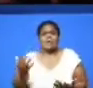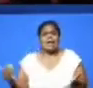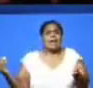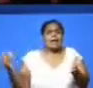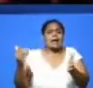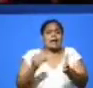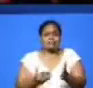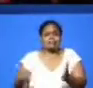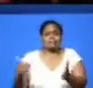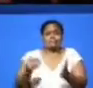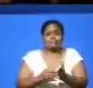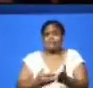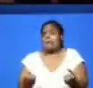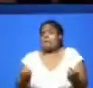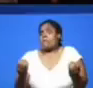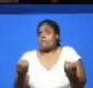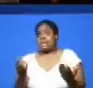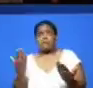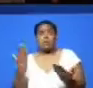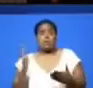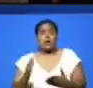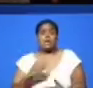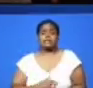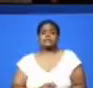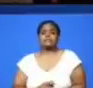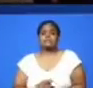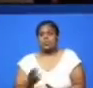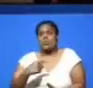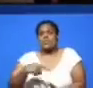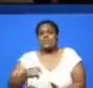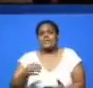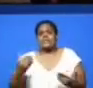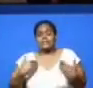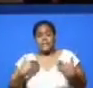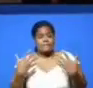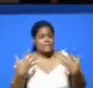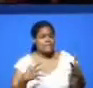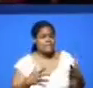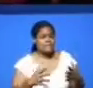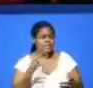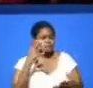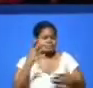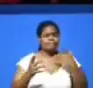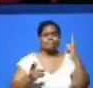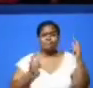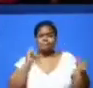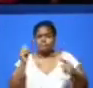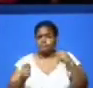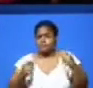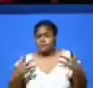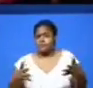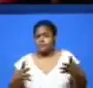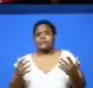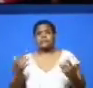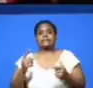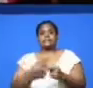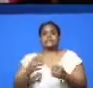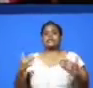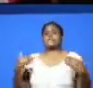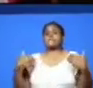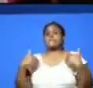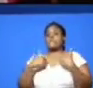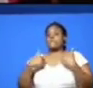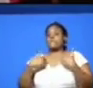they will. When they shall have finished their testimony, the beast